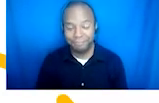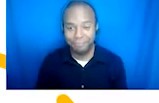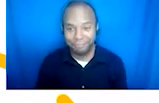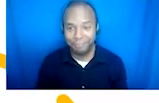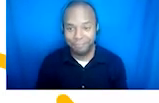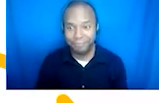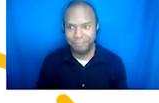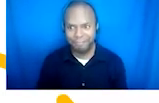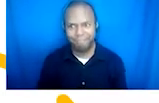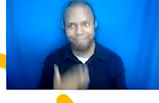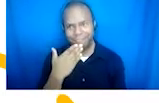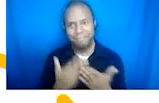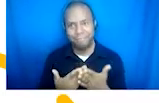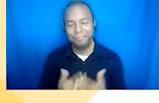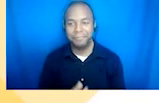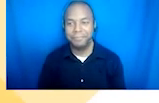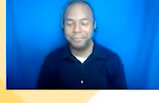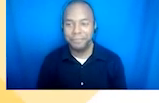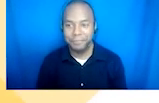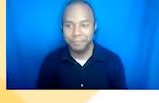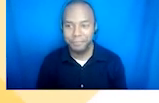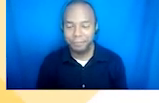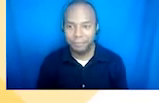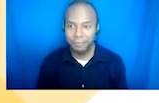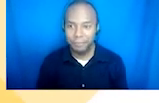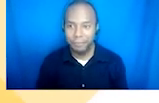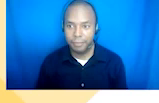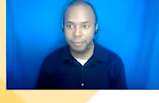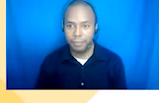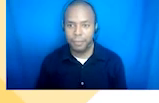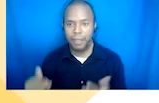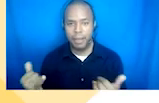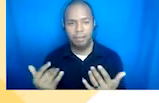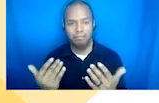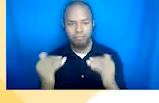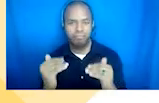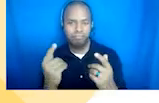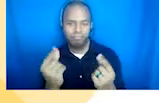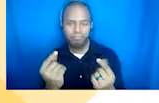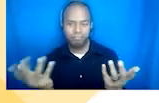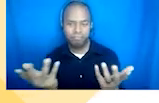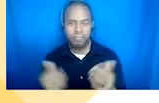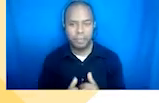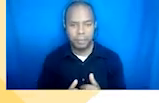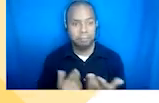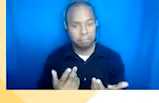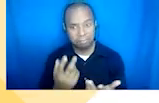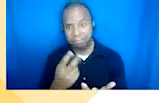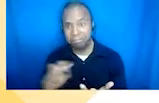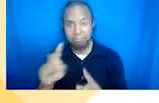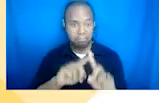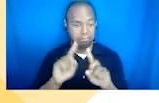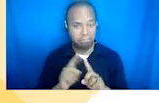It's just great to have a student. So where do we go next? We can go in several locations. We can go in